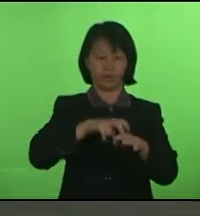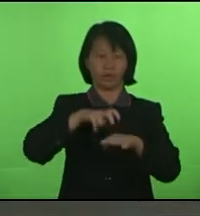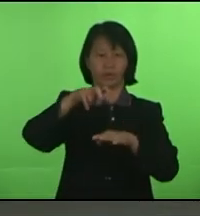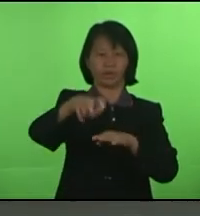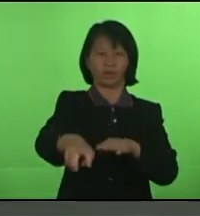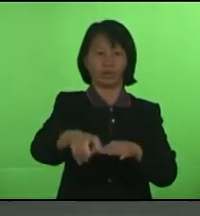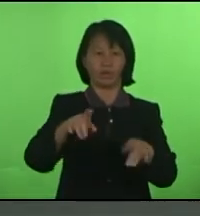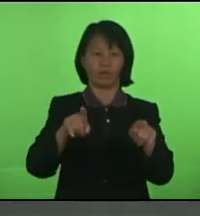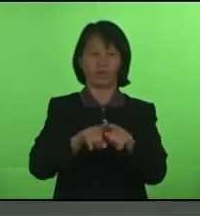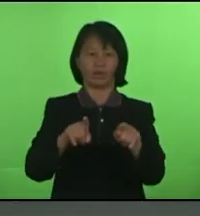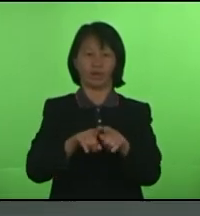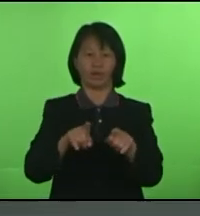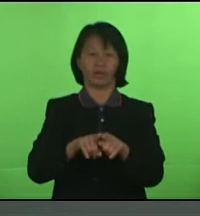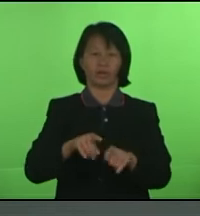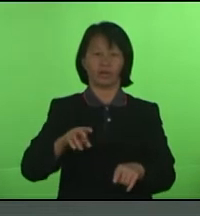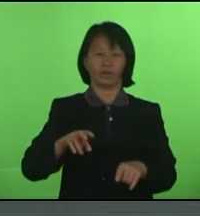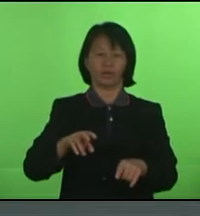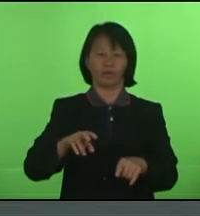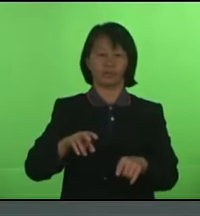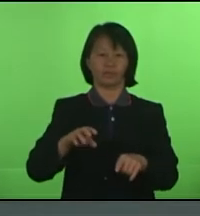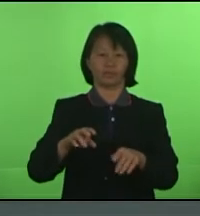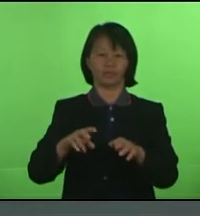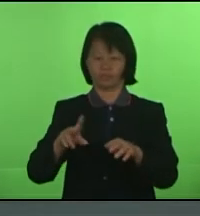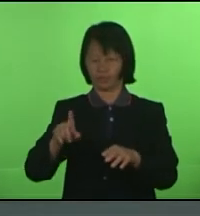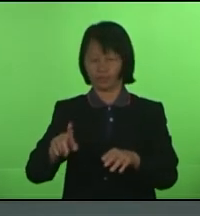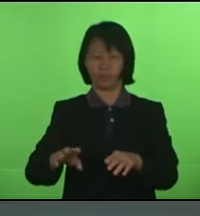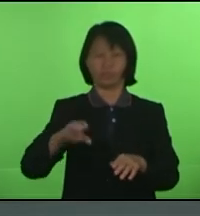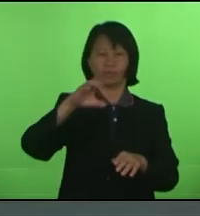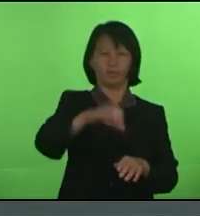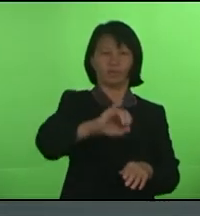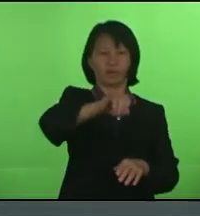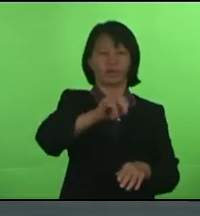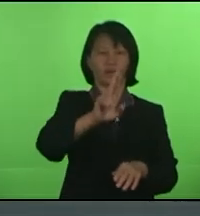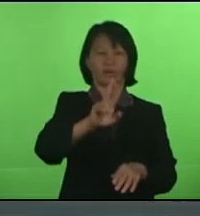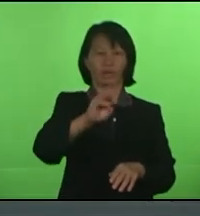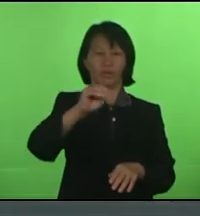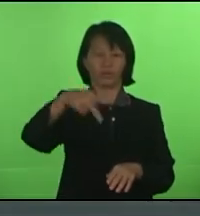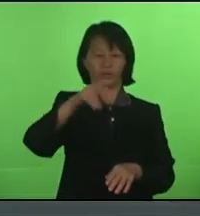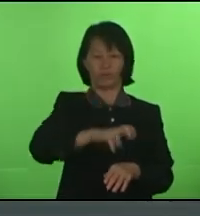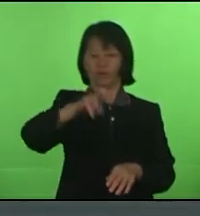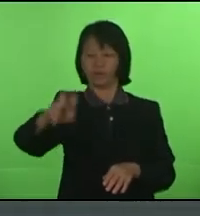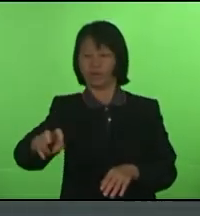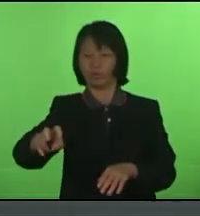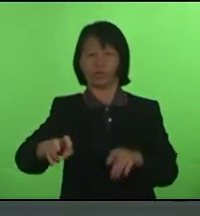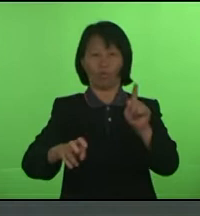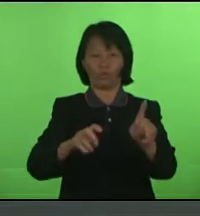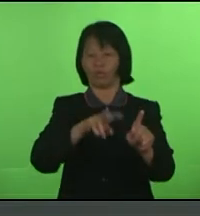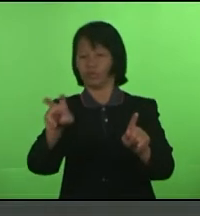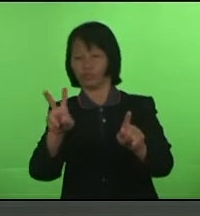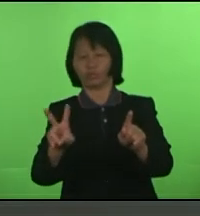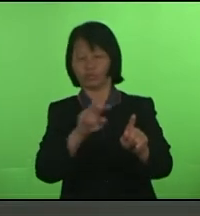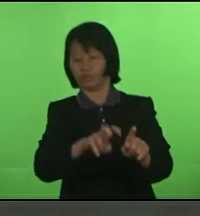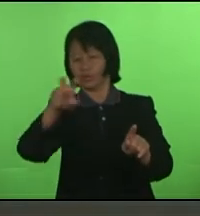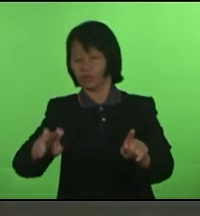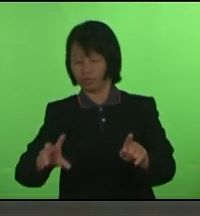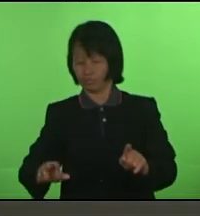where you make the jump. Okay, it's like a light year jump. Okay, jump. You click the hyperlink, jump to the link that you want to